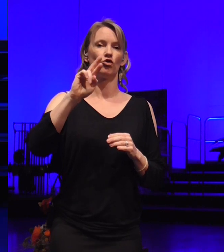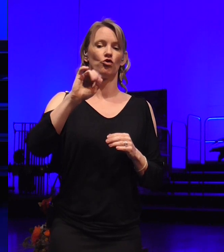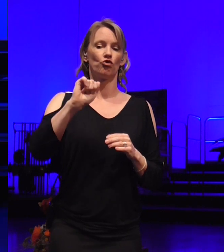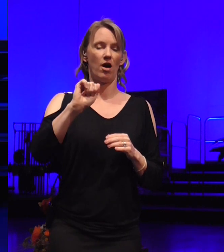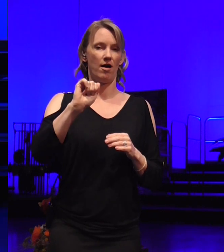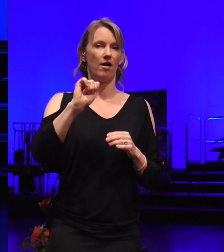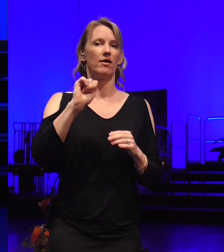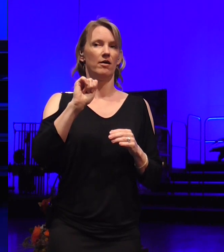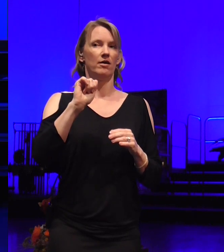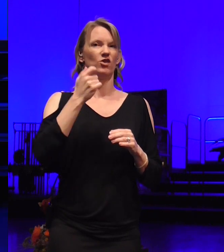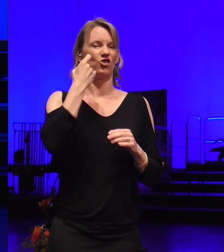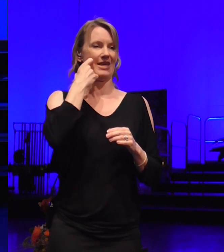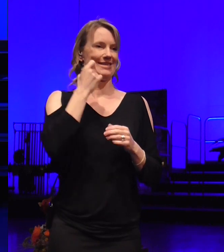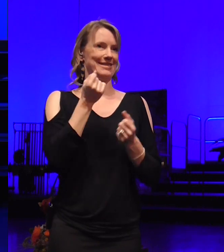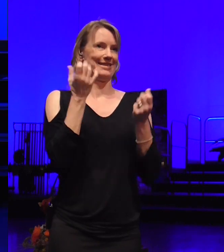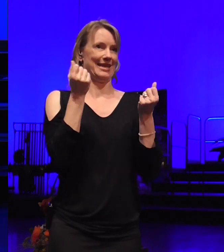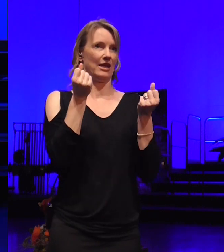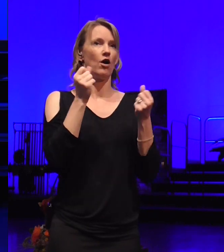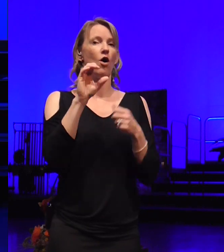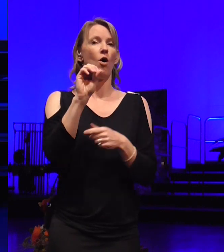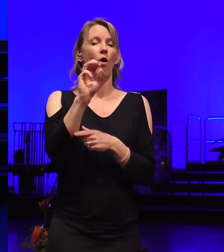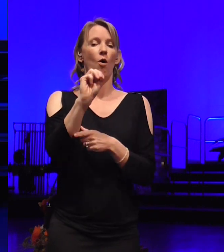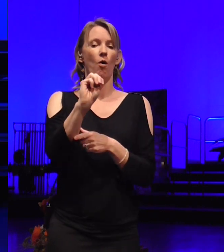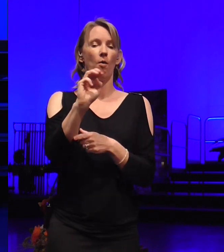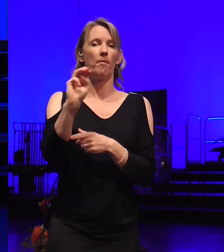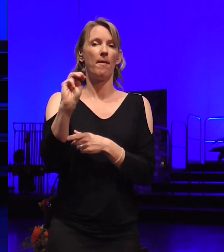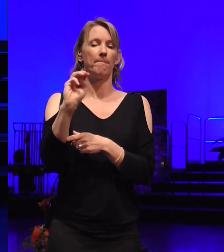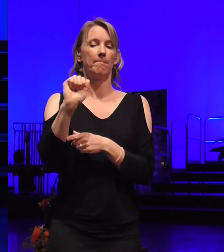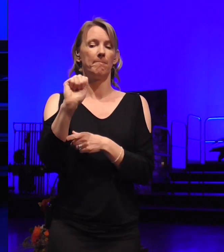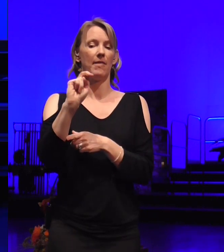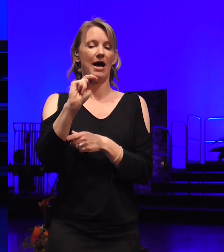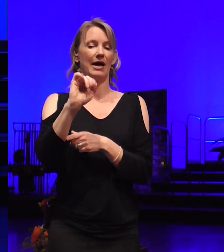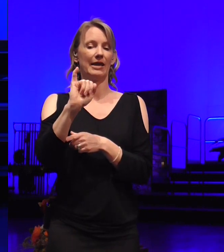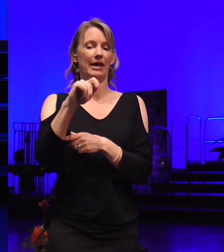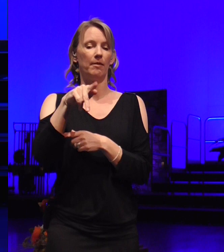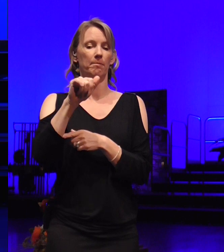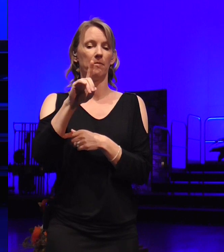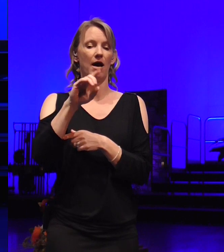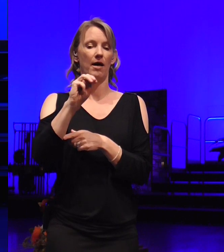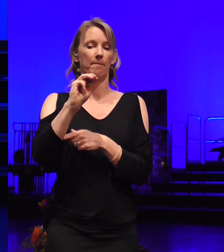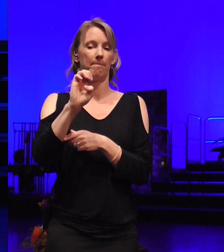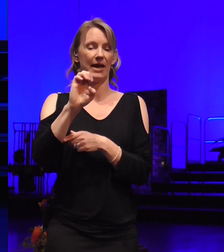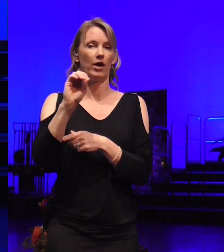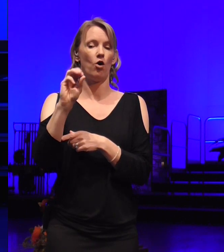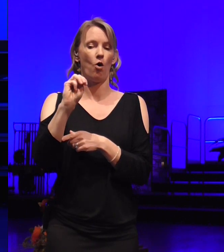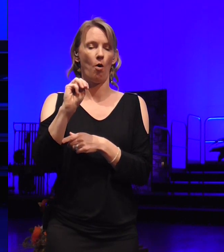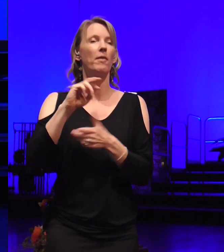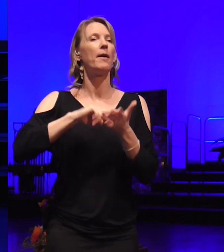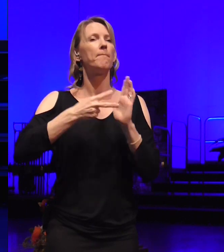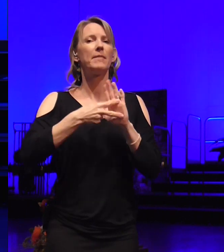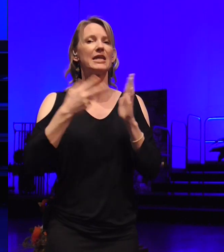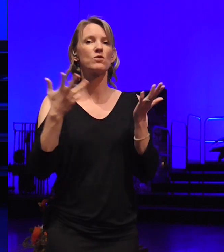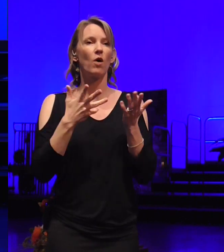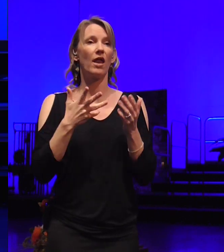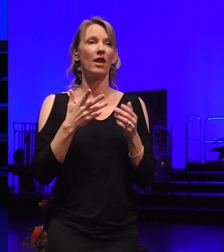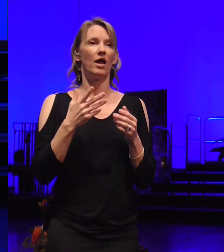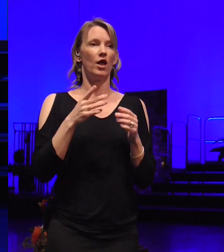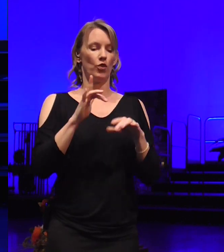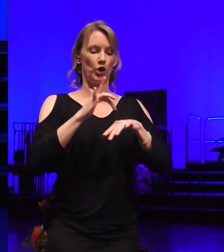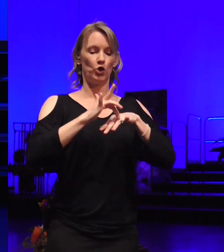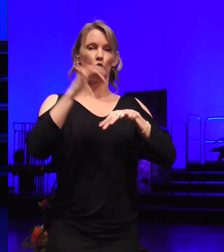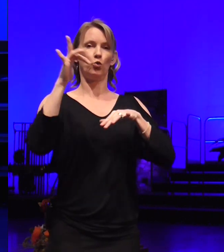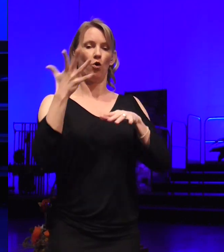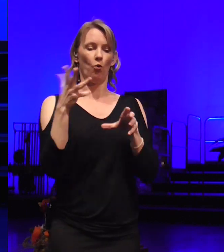so beautifully back into the room, Om Mani Padme Hum, which literally means the jewel in the